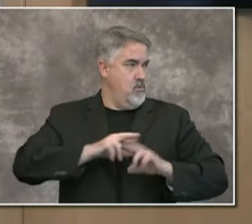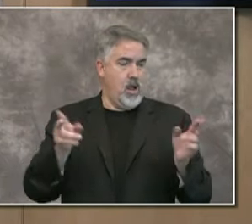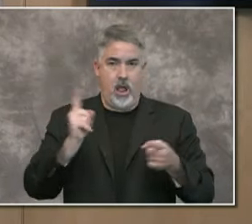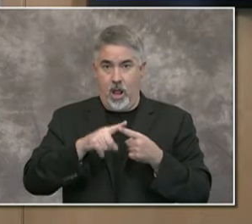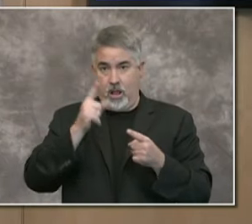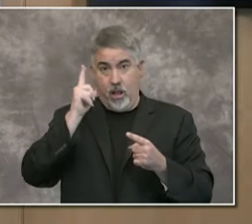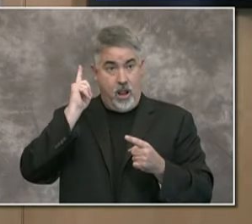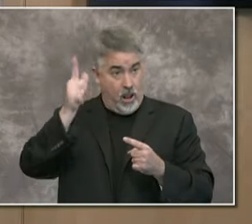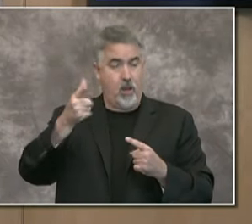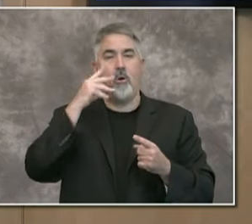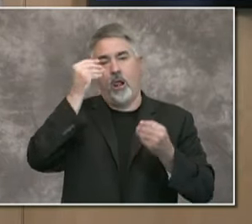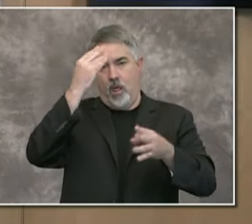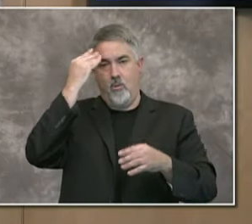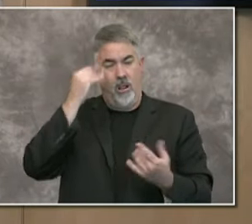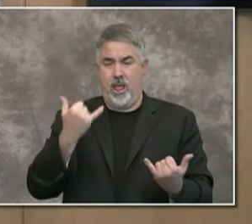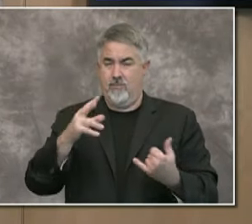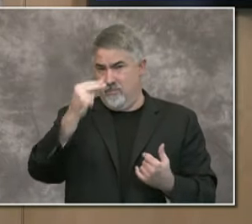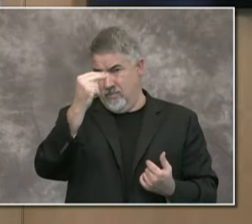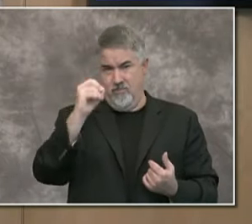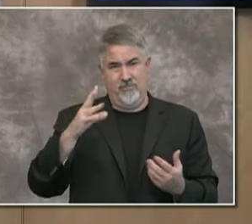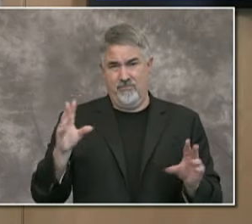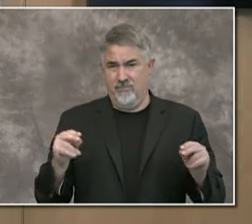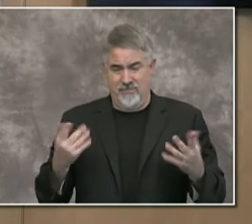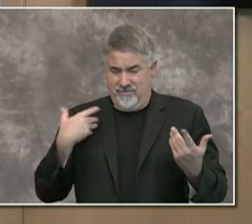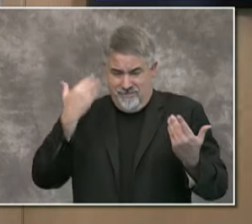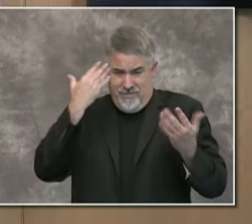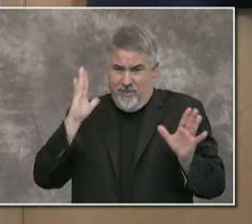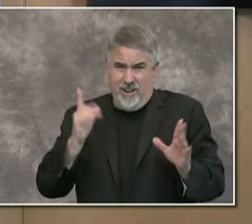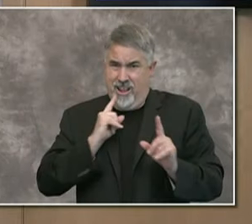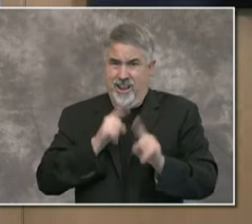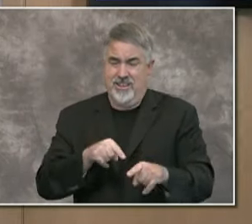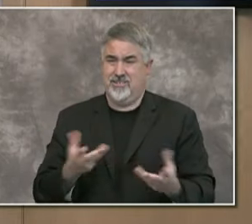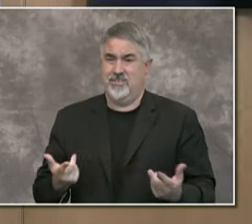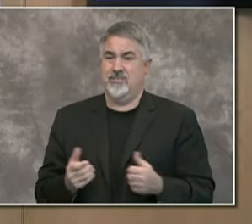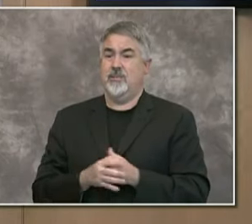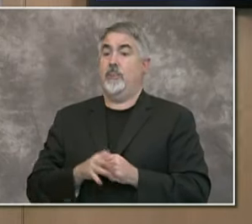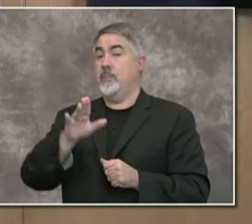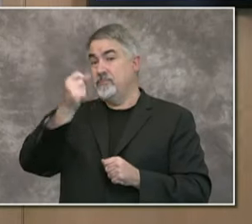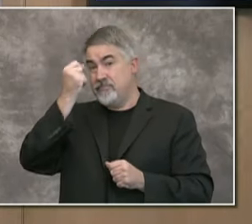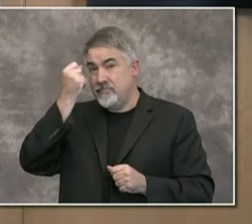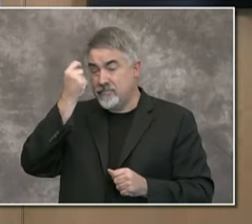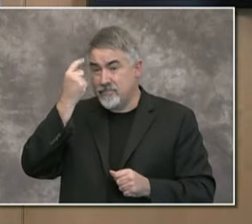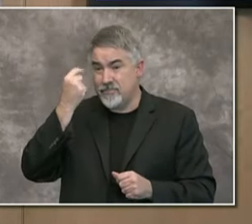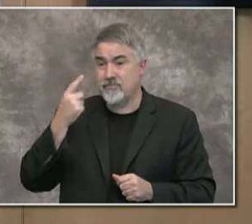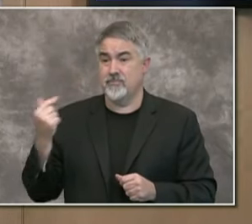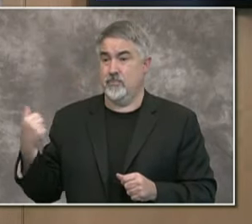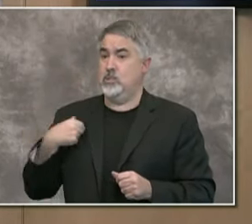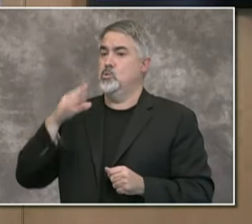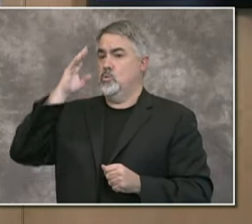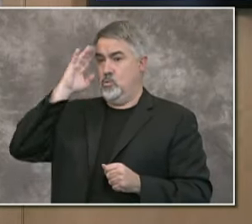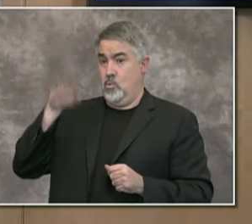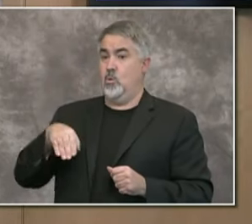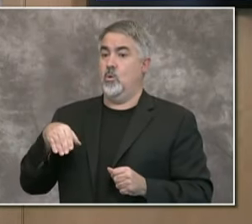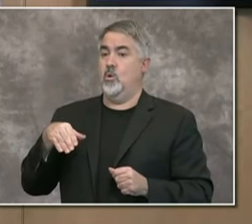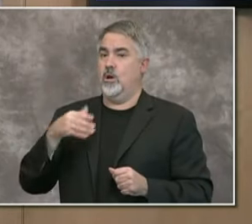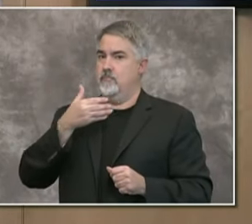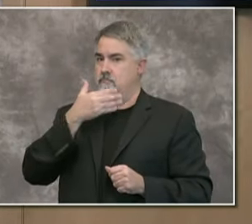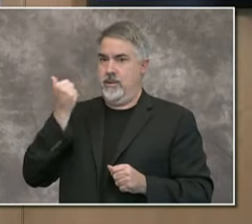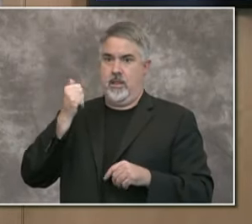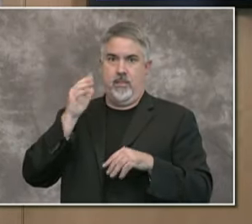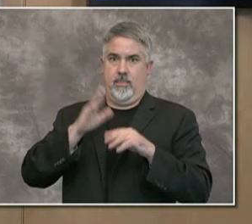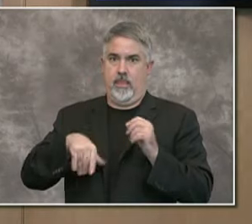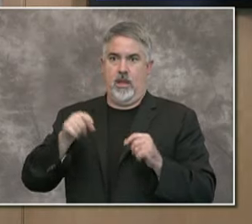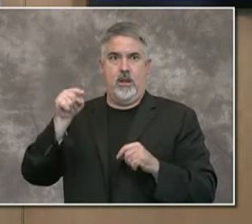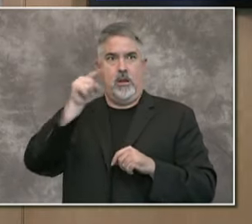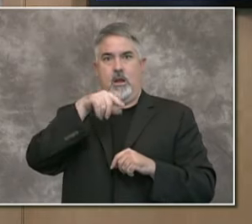any positioning of San Diego or California as doing better than other jurisdictions is a result because of the actions